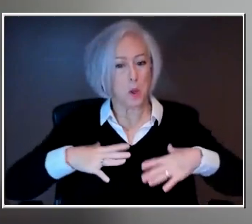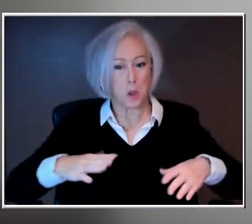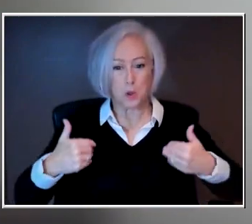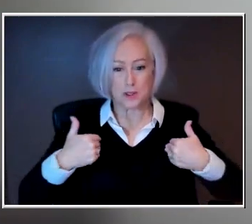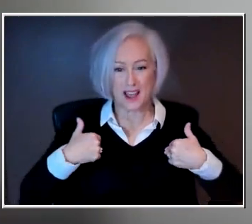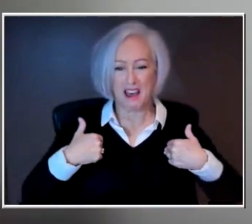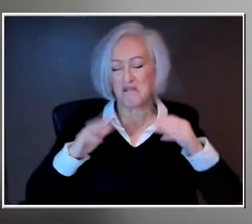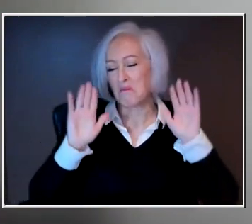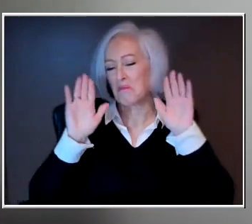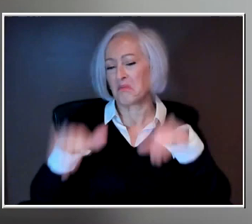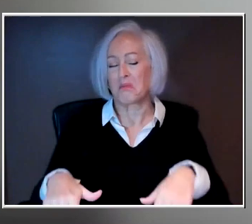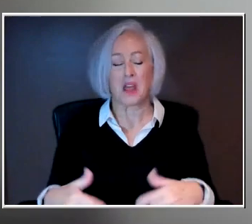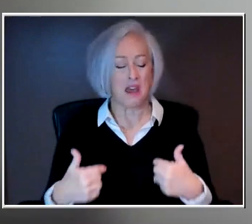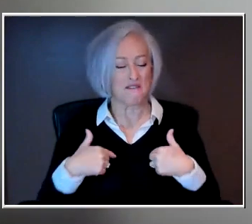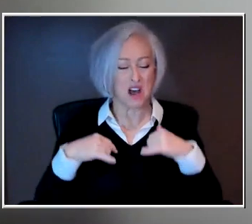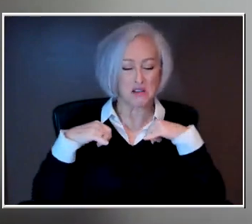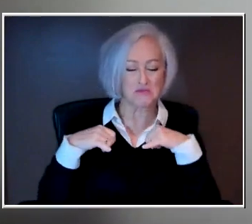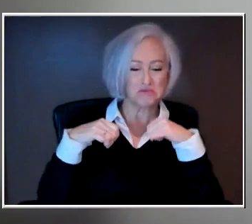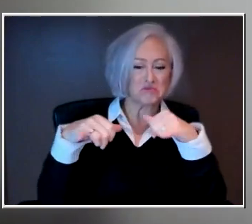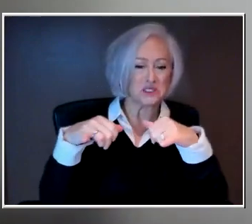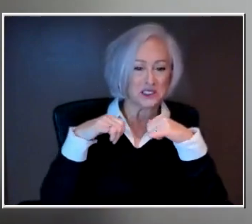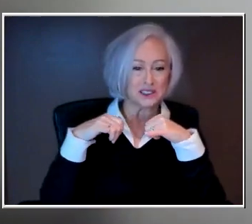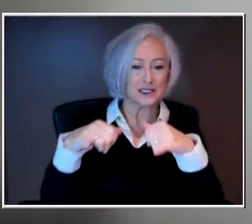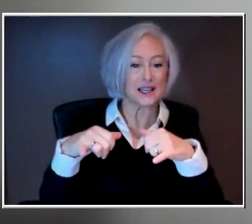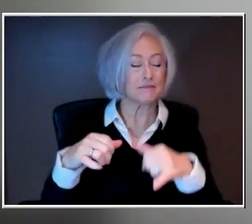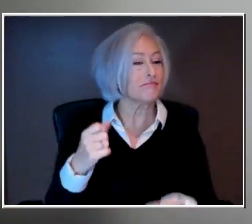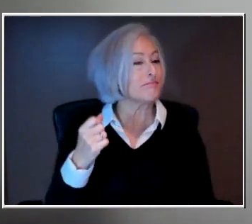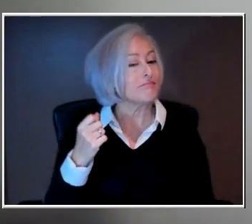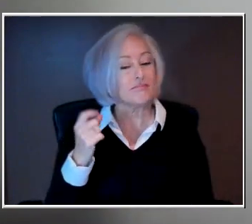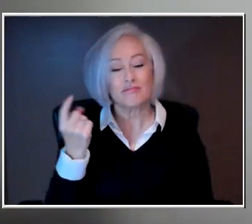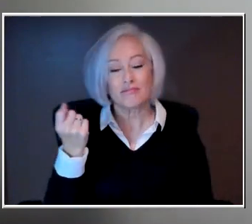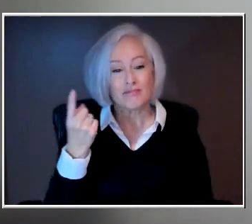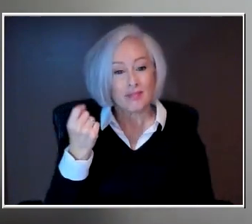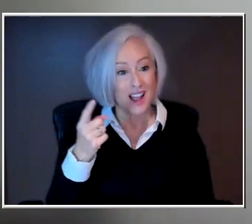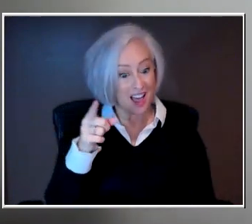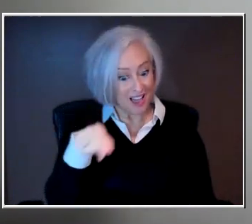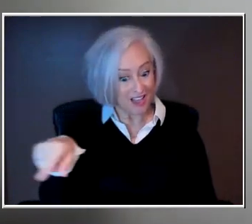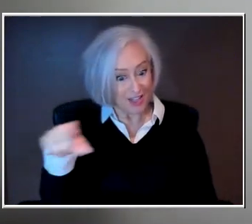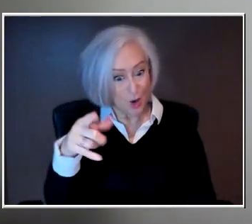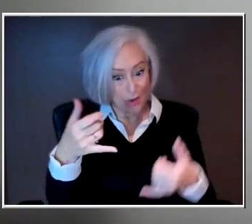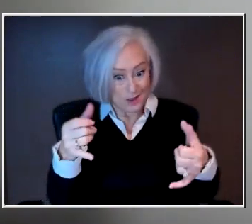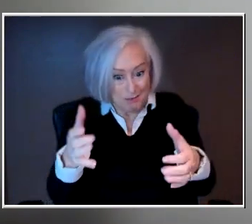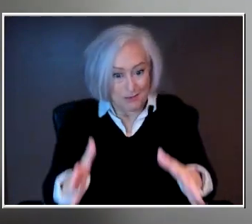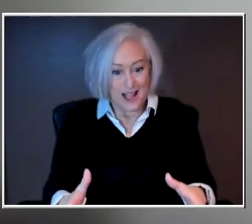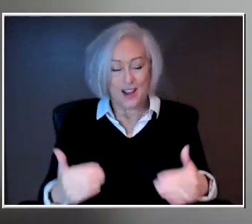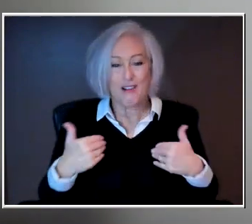they have some access to some heat on those sidelines that you don't have.